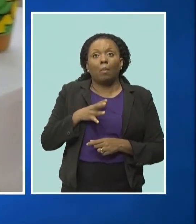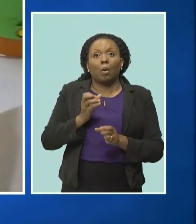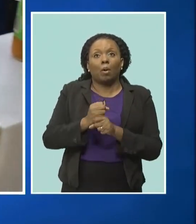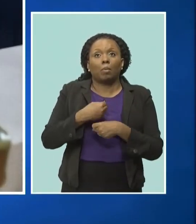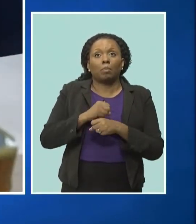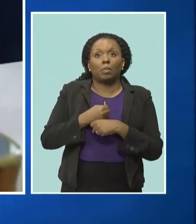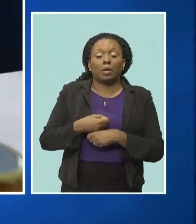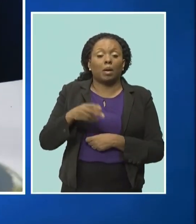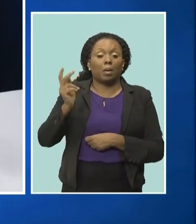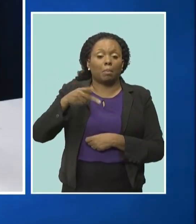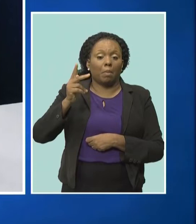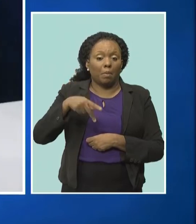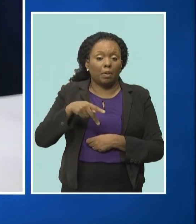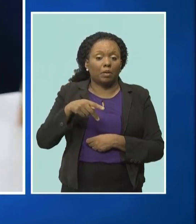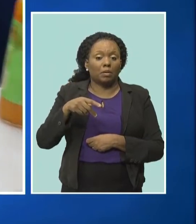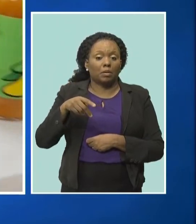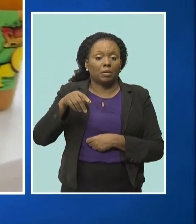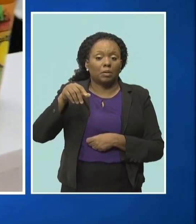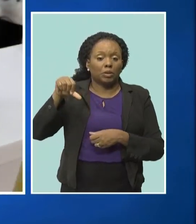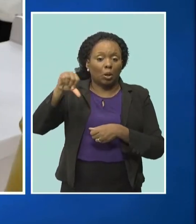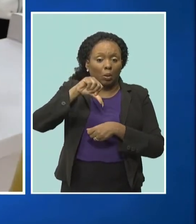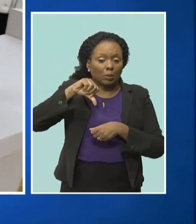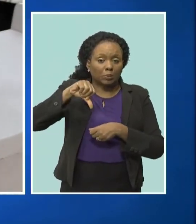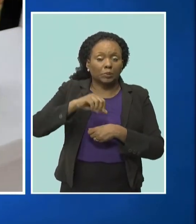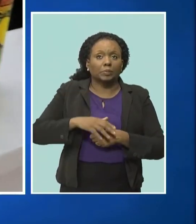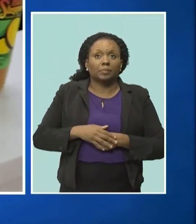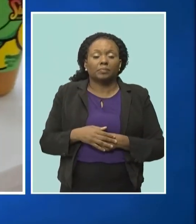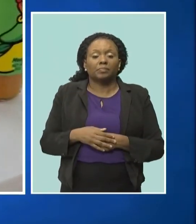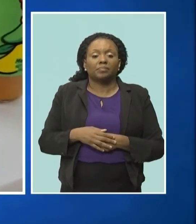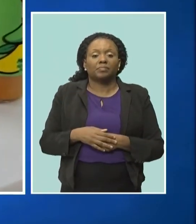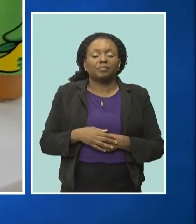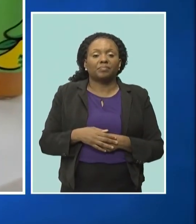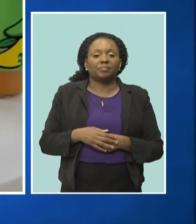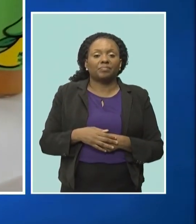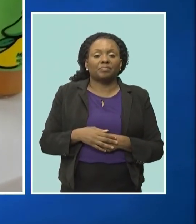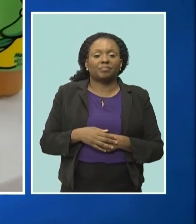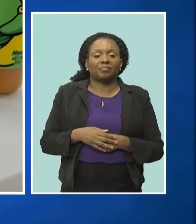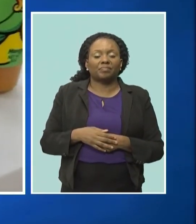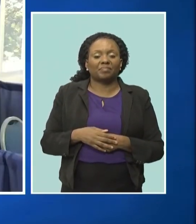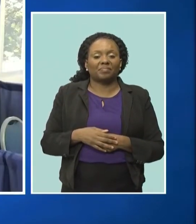hot stepper pepper sauce. I think it's extremely important.